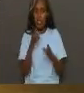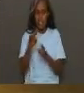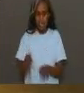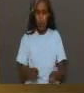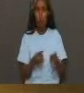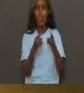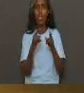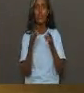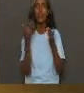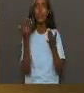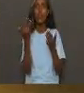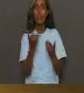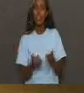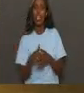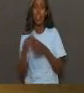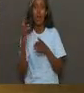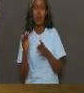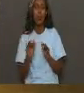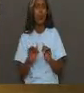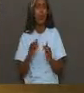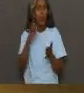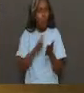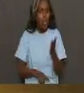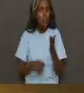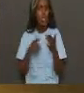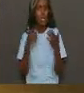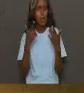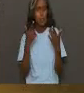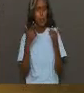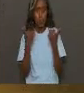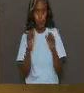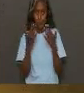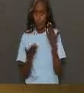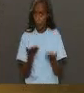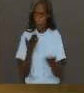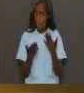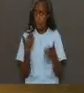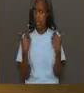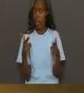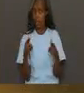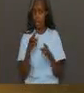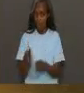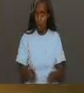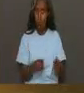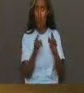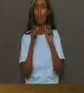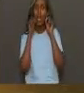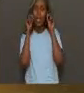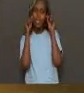Probability is a way to figure out what will probably happen. It is a way